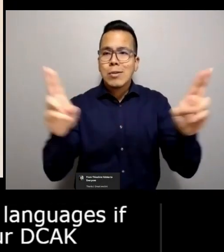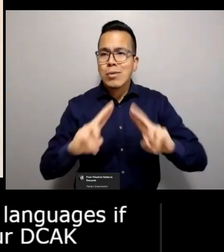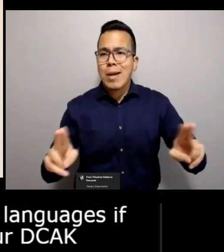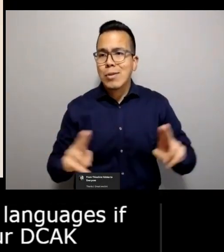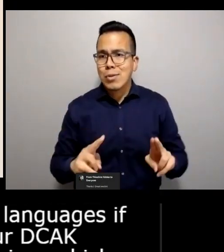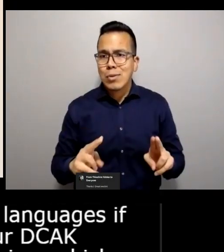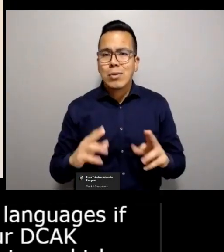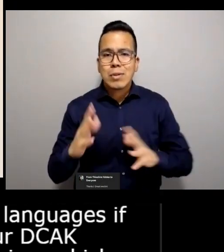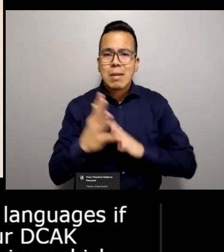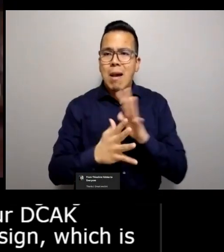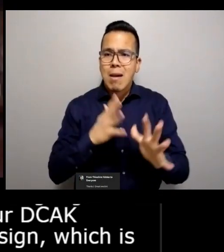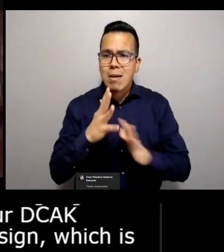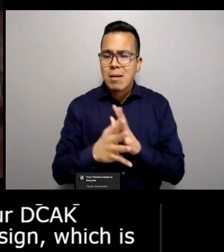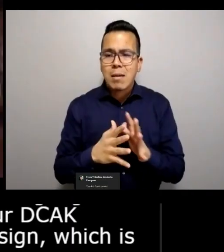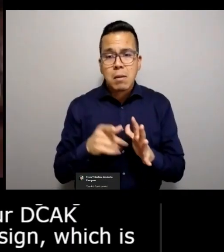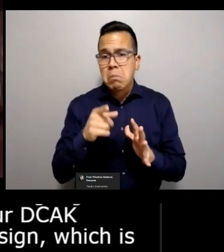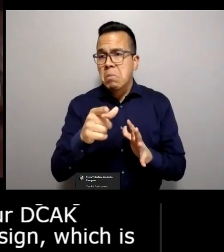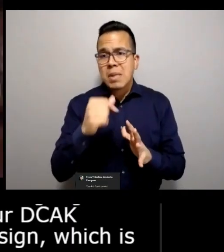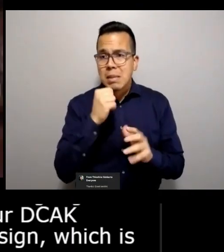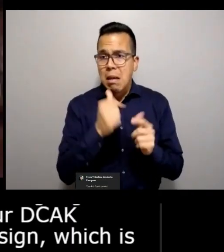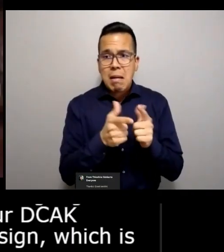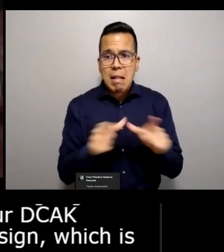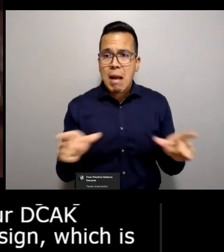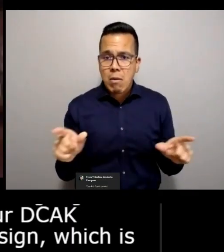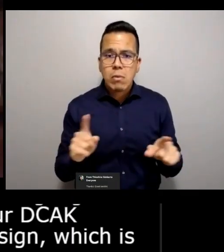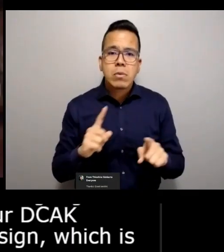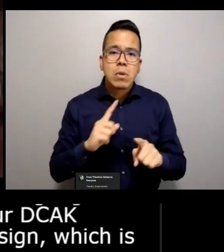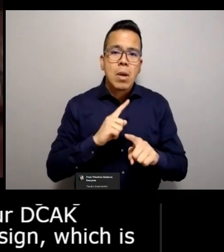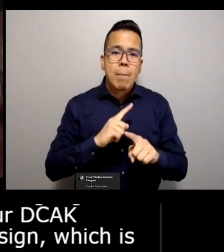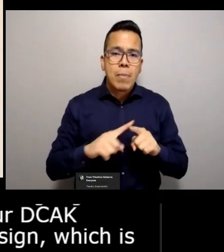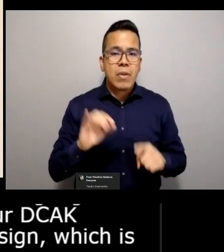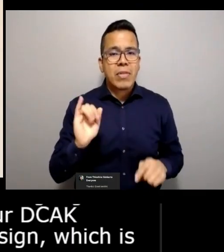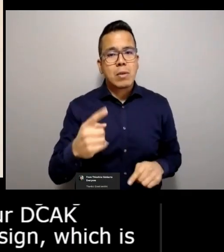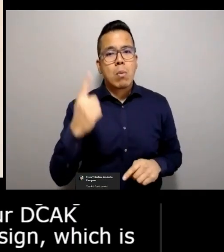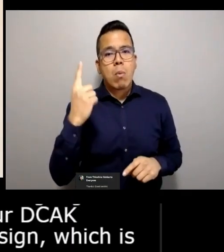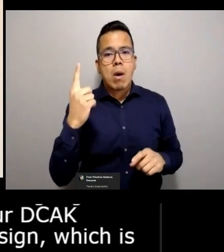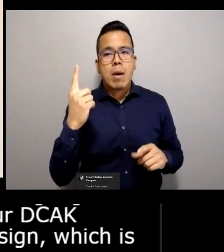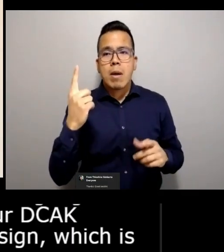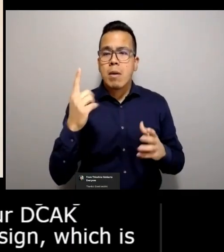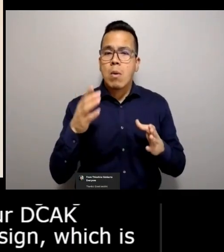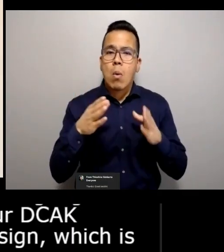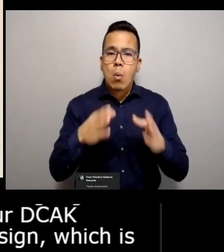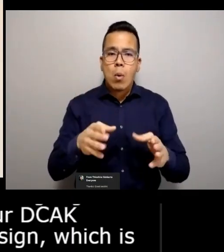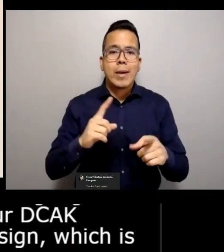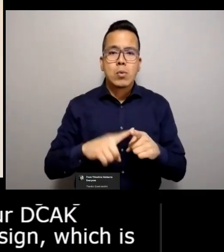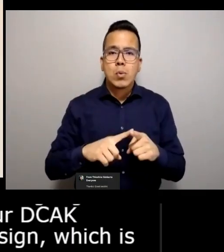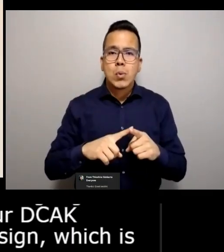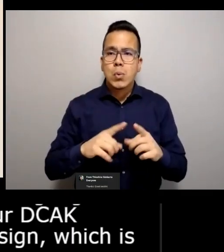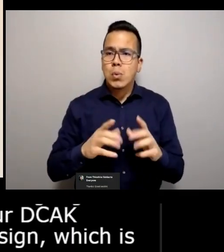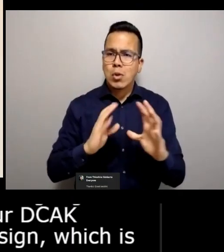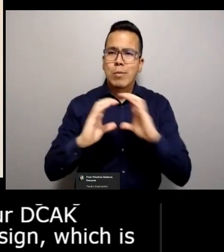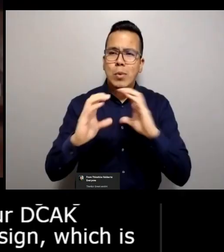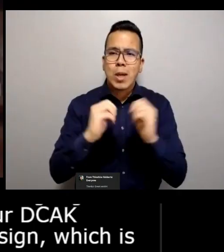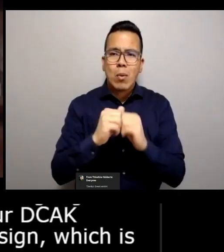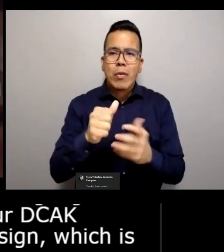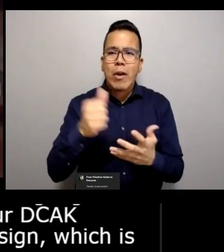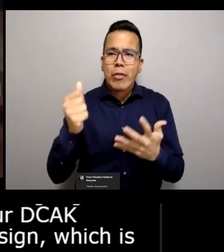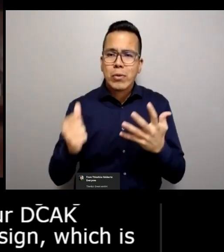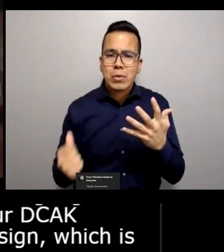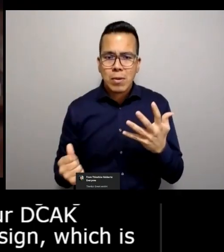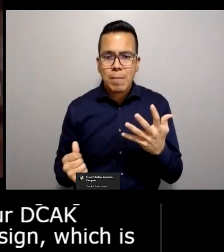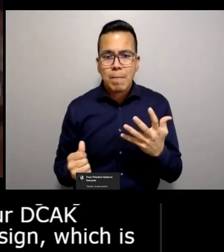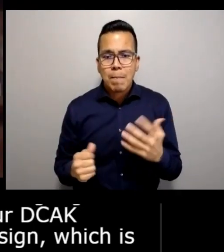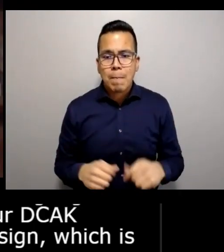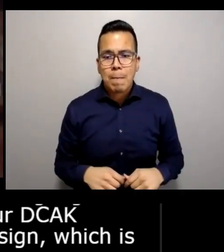a language, but it's a way, a symbols of communicating to others. Because like